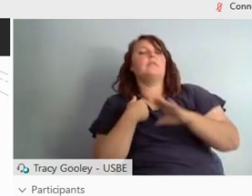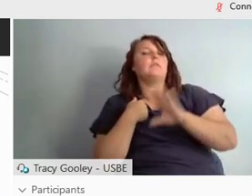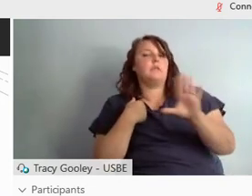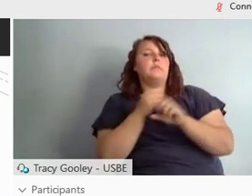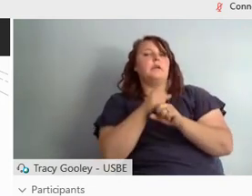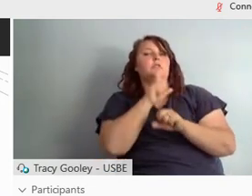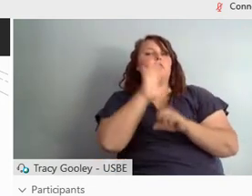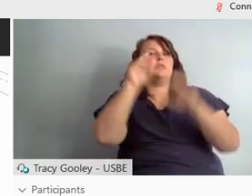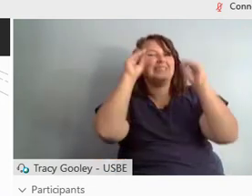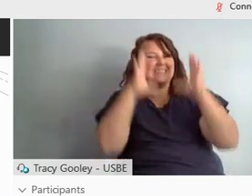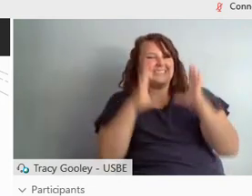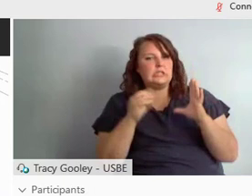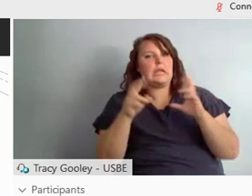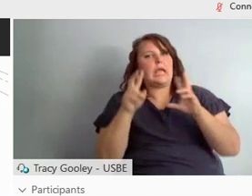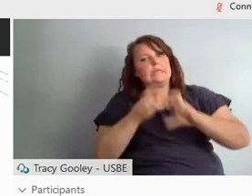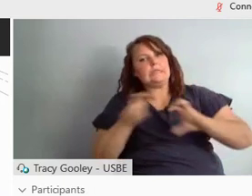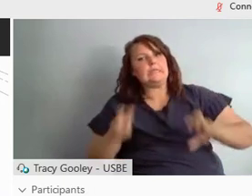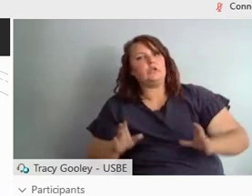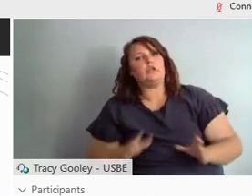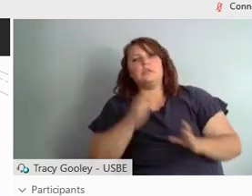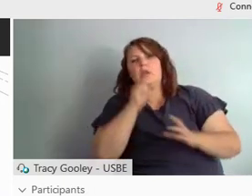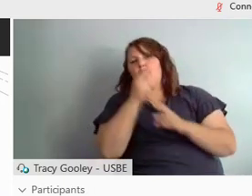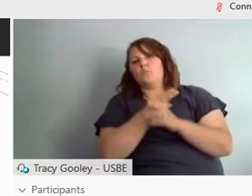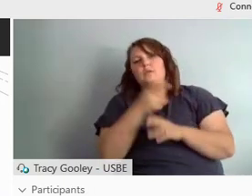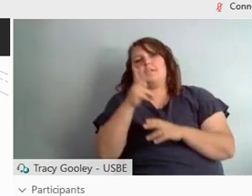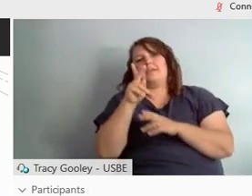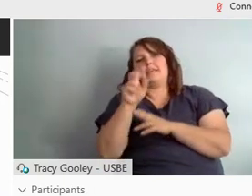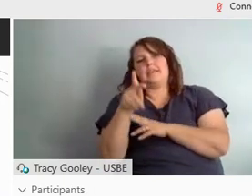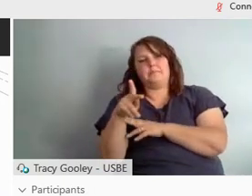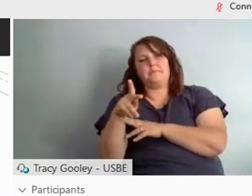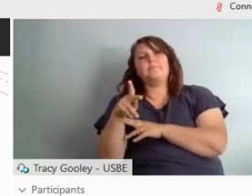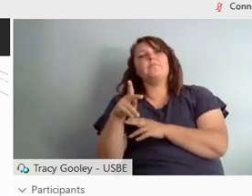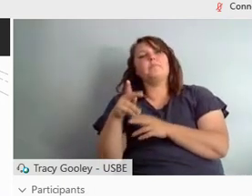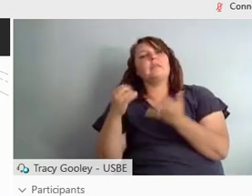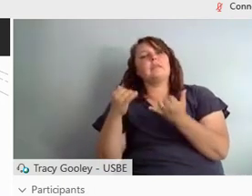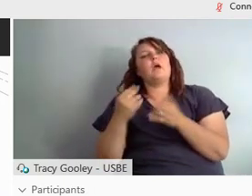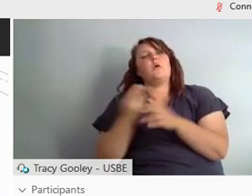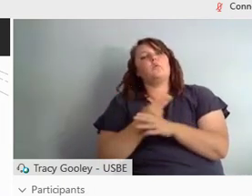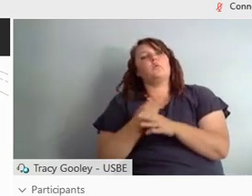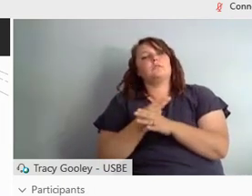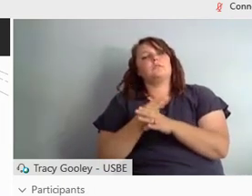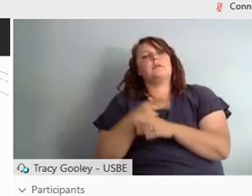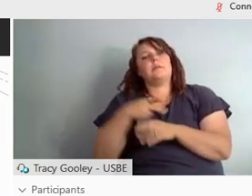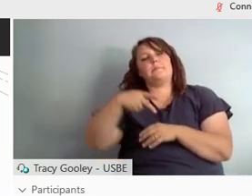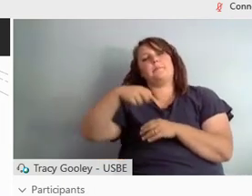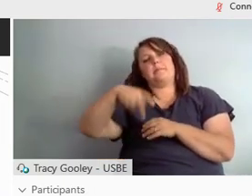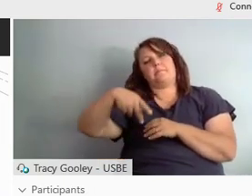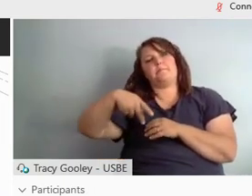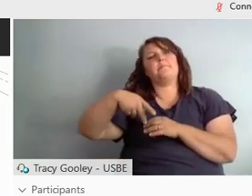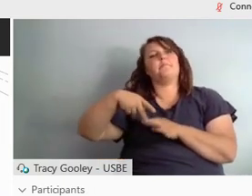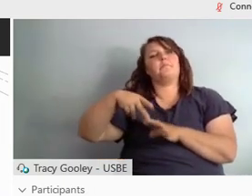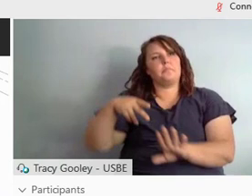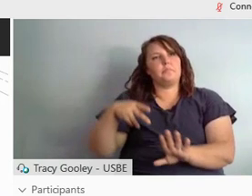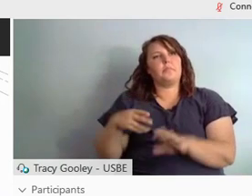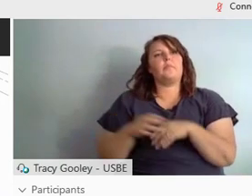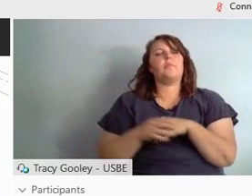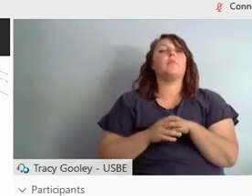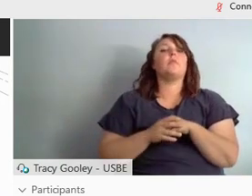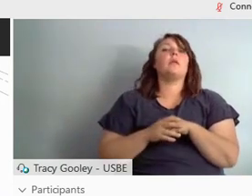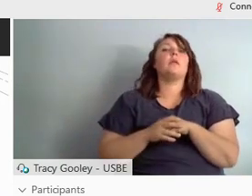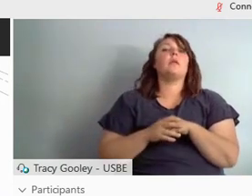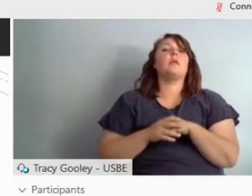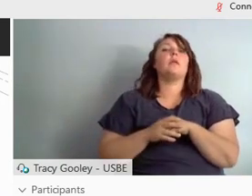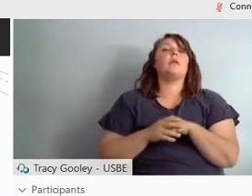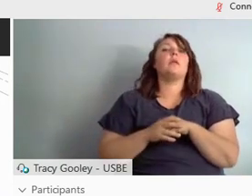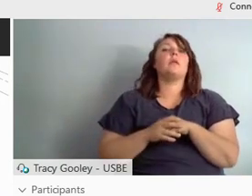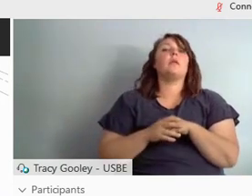just make sure that your teachers and assessors are not using PEEP, but they're now using the PEEP entry materials. But yes, Shelley, to your comment